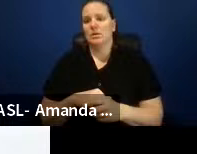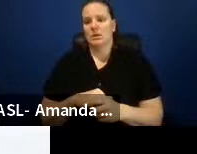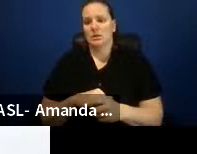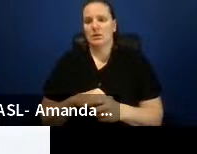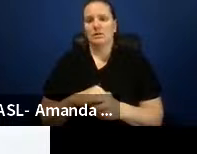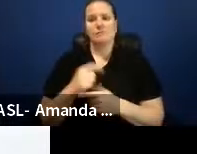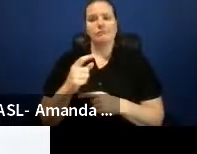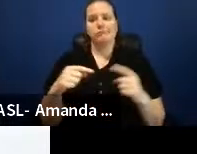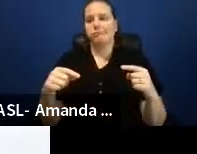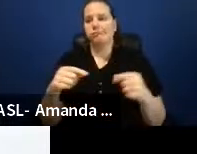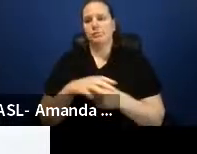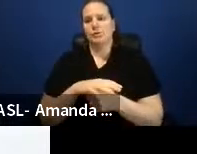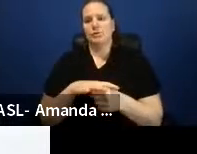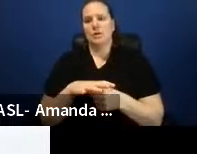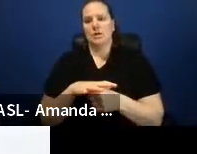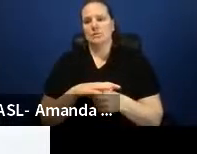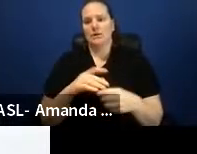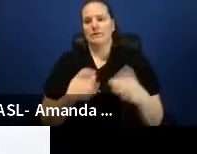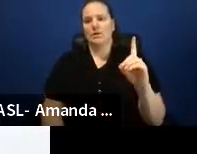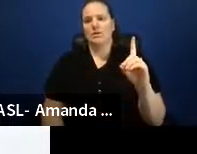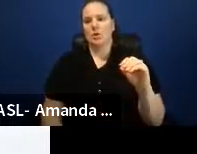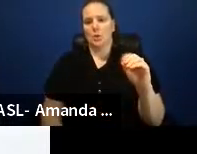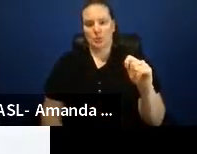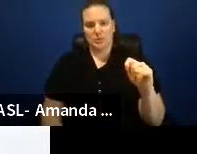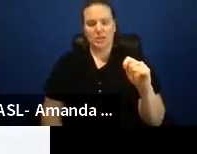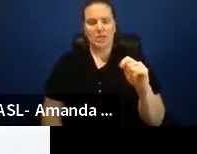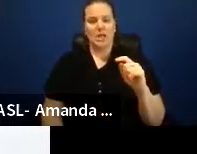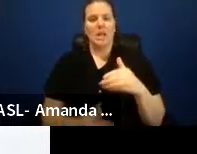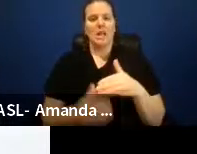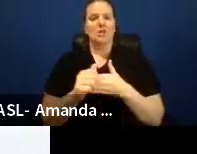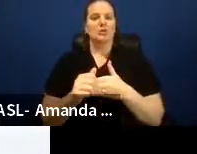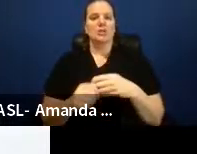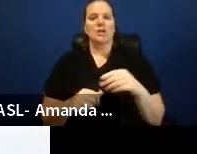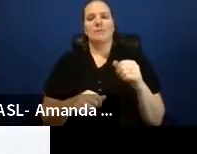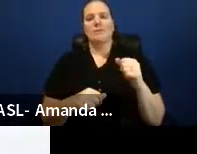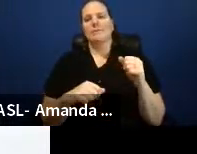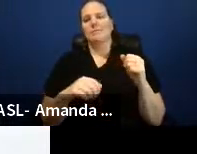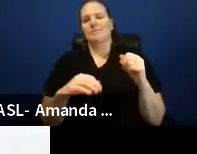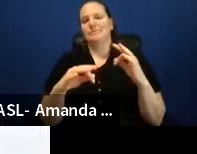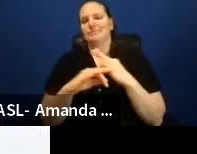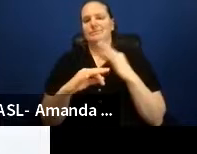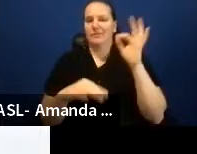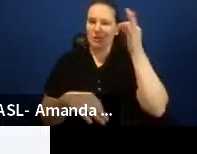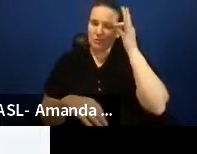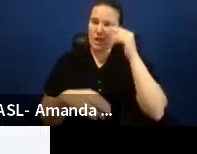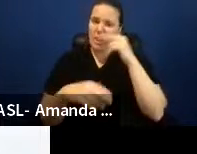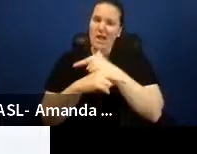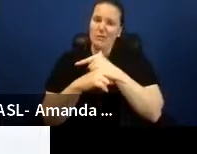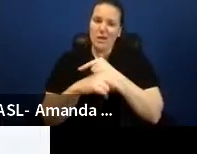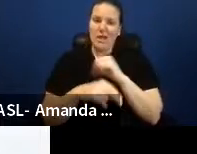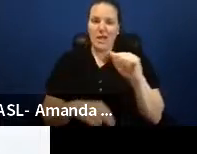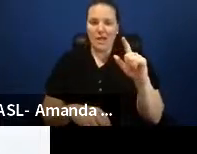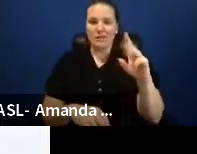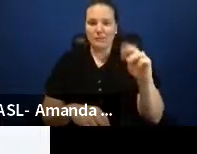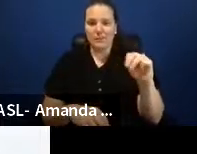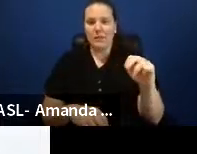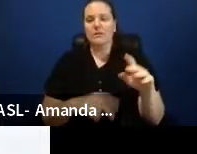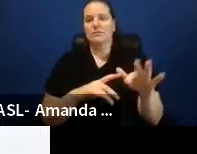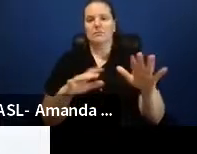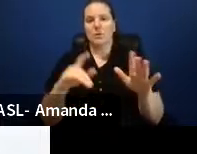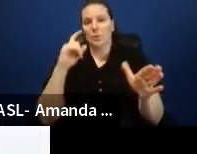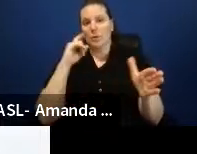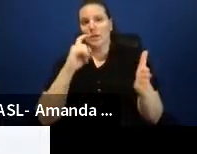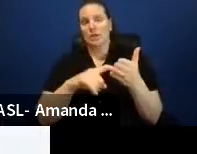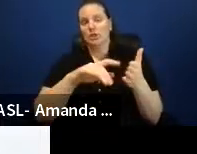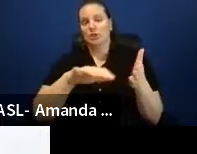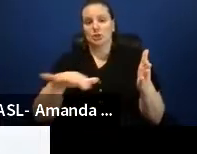various locations to DOT leadership, to Federal Highway Administration. So we are the recognition